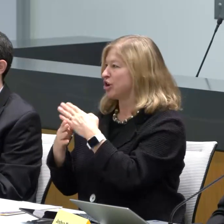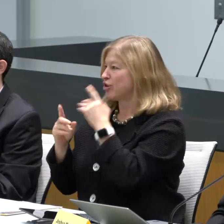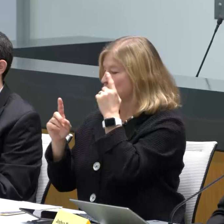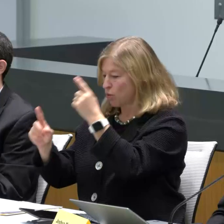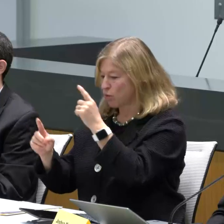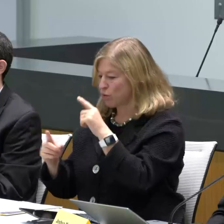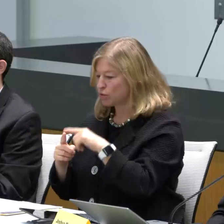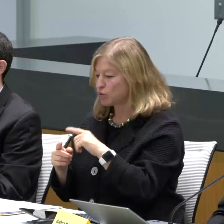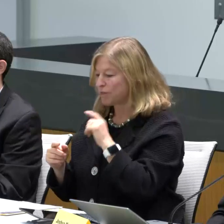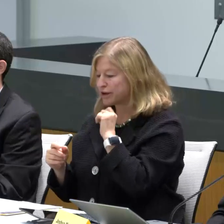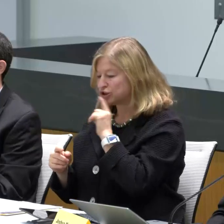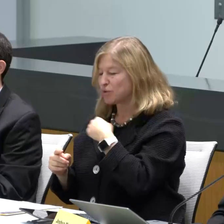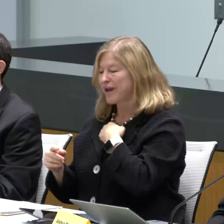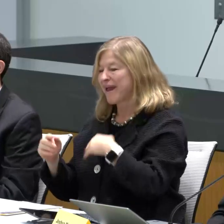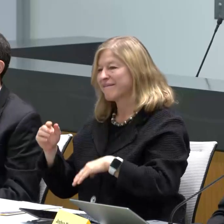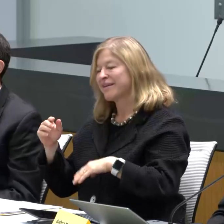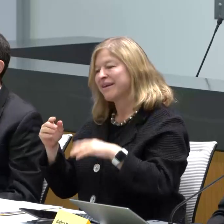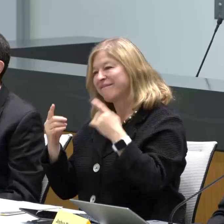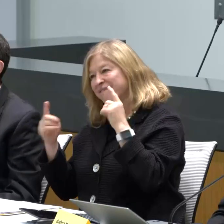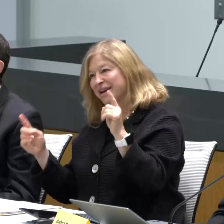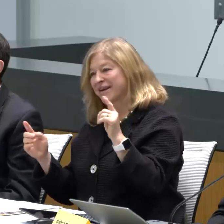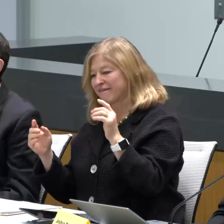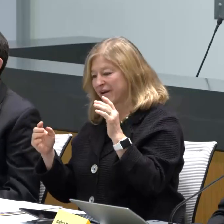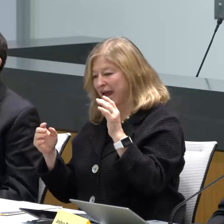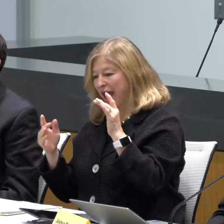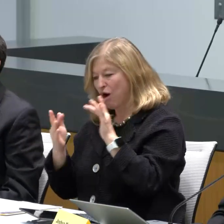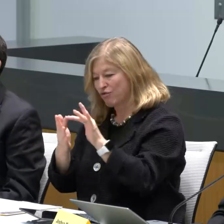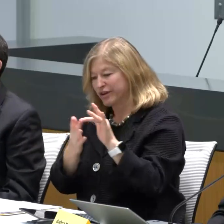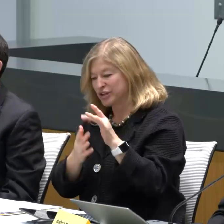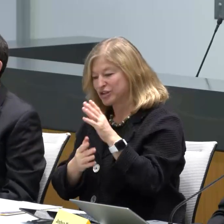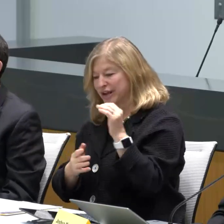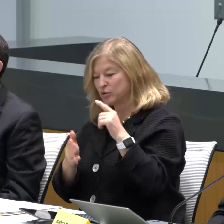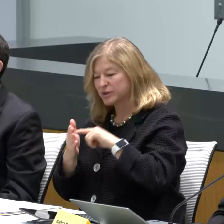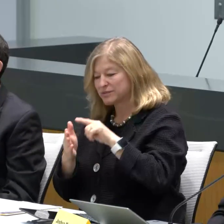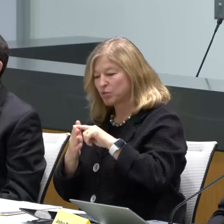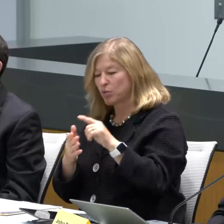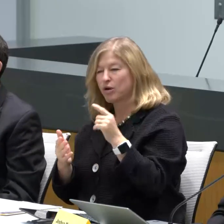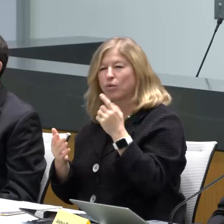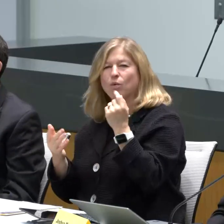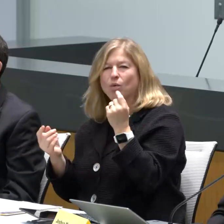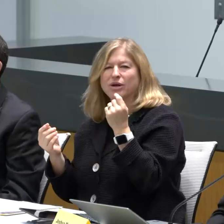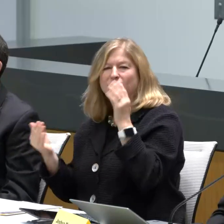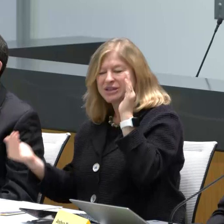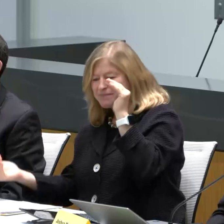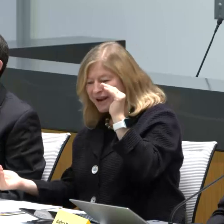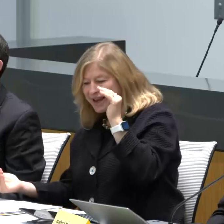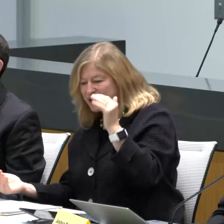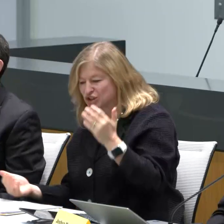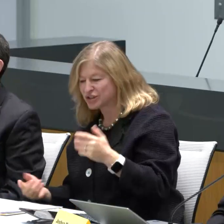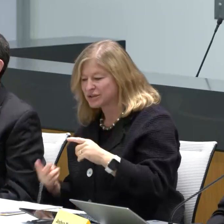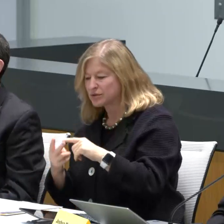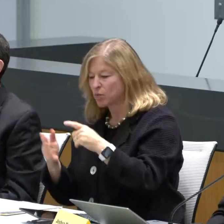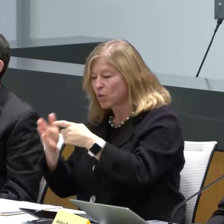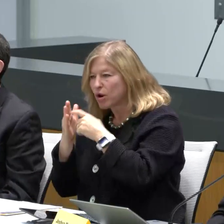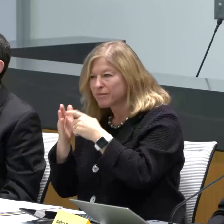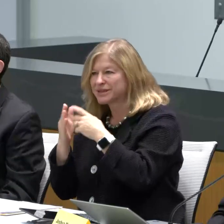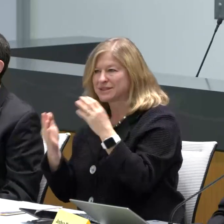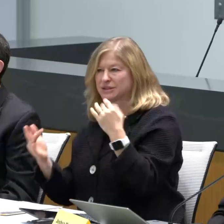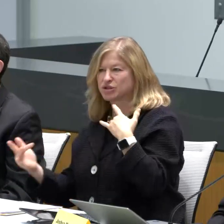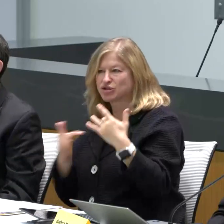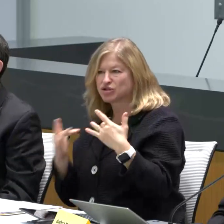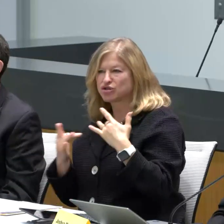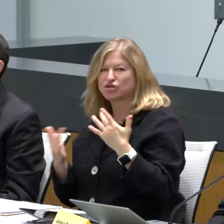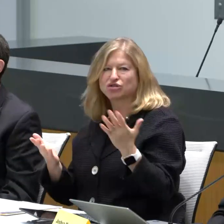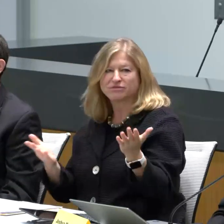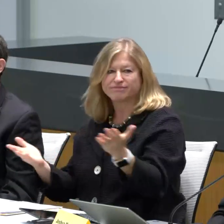Our goal for today's dialogue is really, it's a shared goal, is to ensure that we have effective outreach and to further explore what